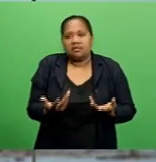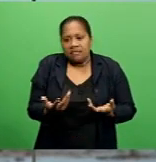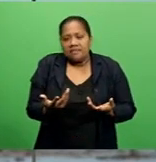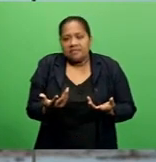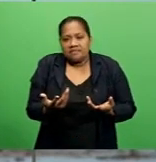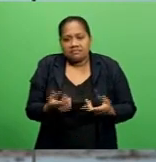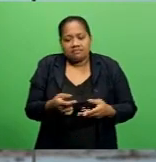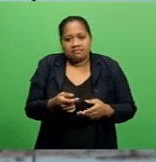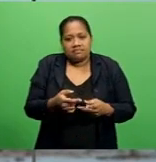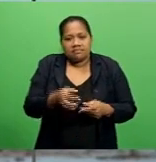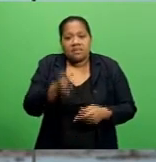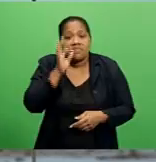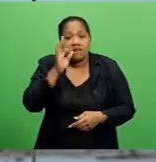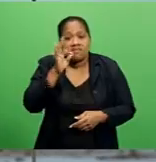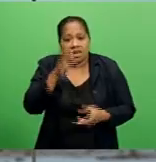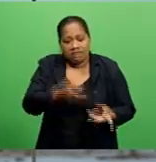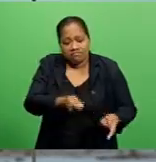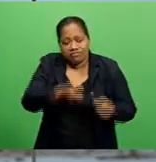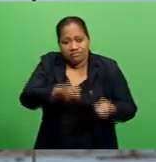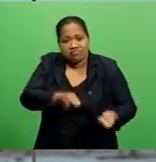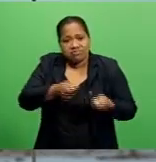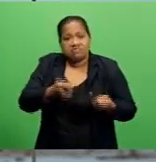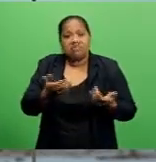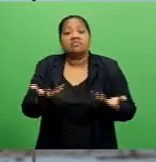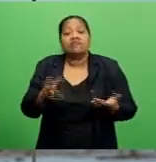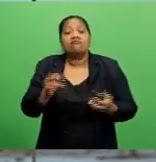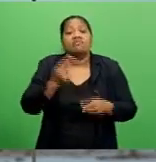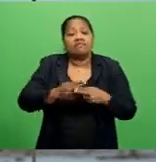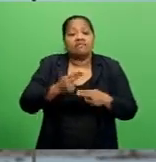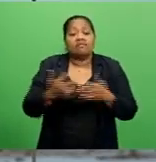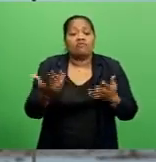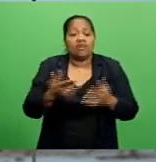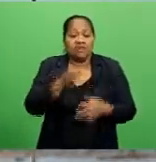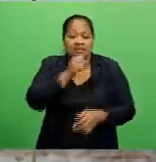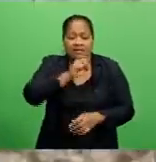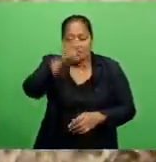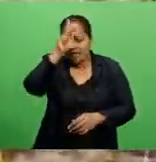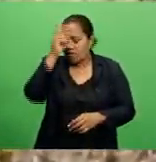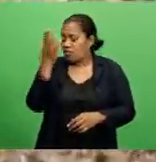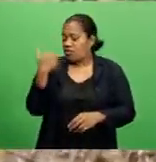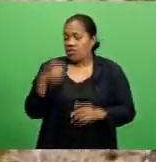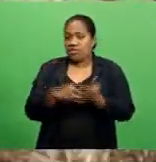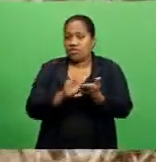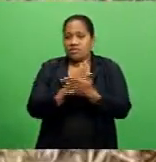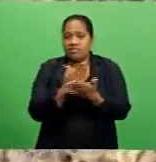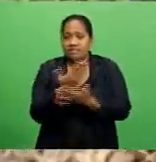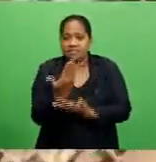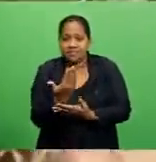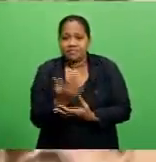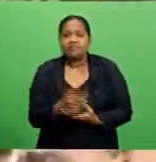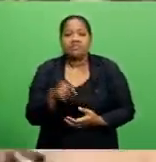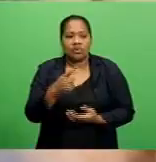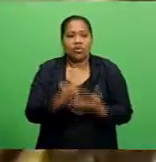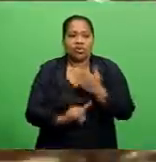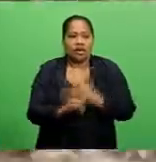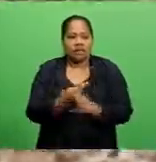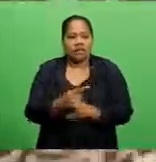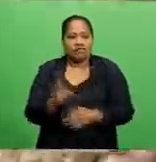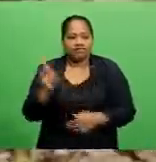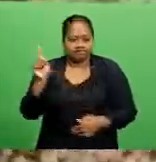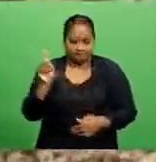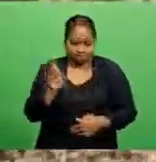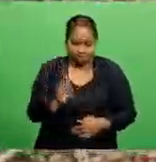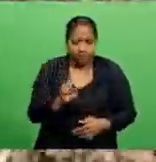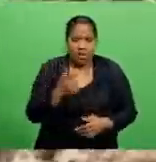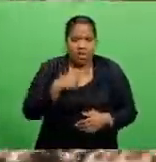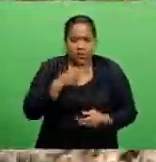were uprooted from a farm in a Kandava village last Thursday. The raid was conducted following a tip-off to police.